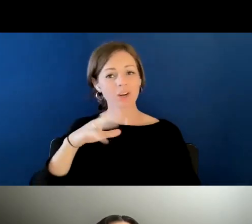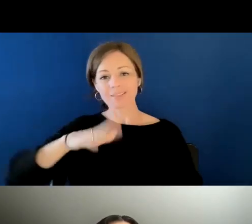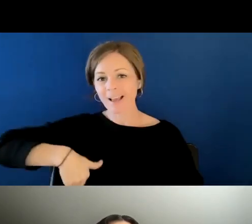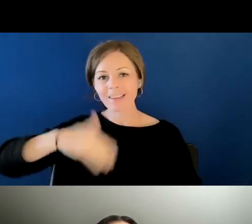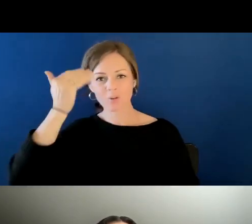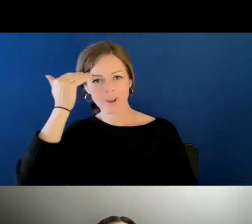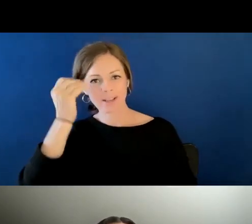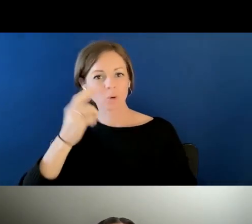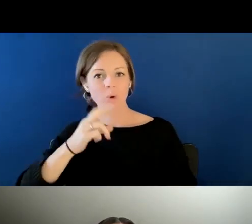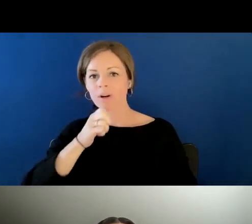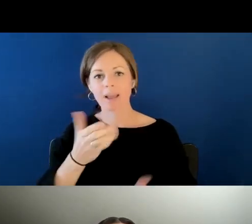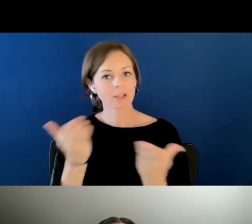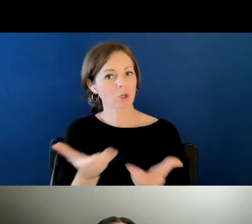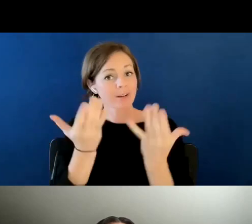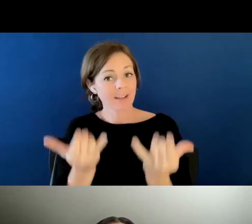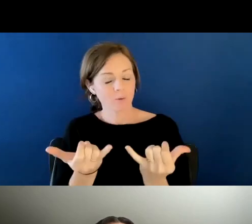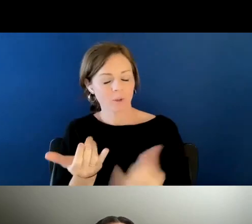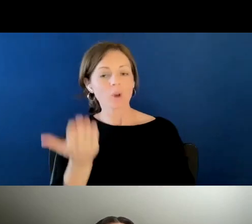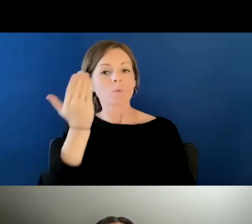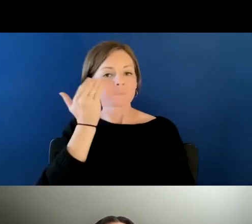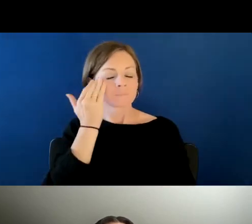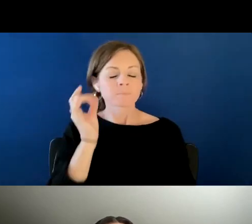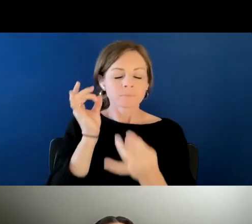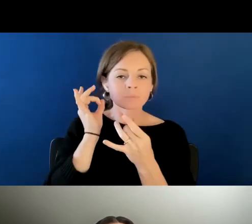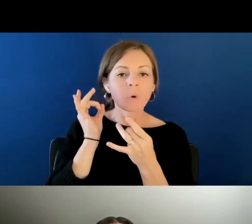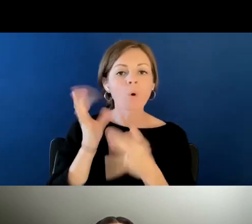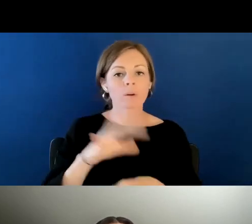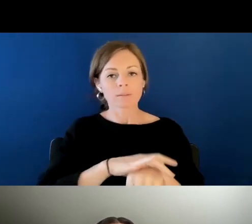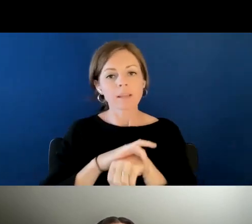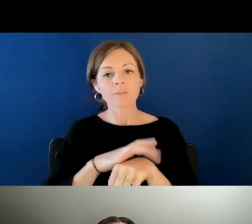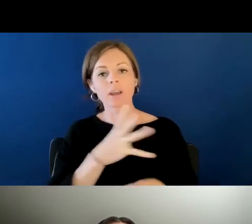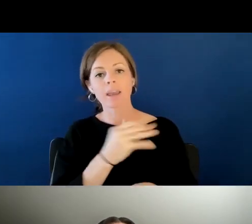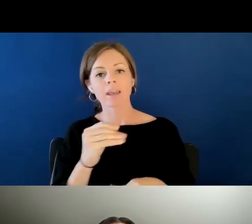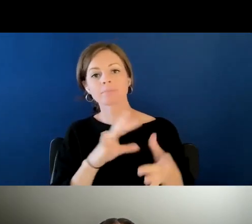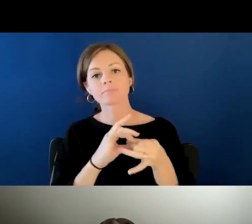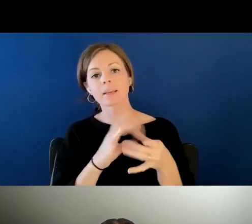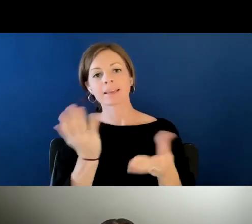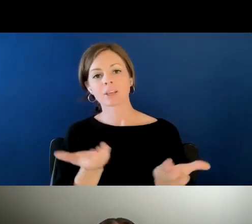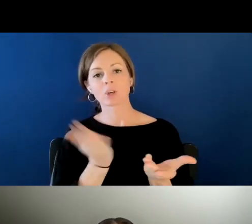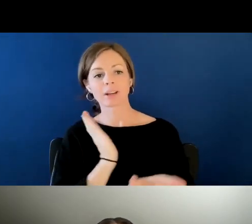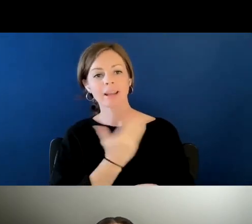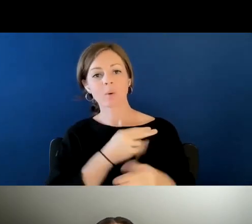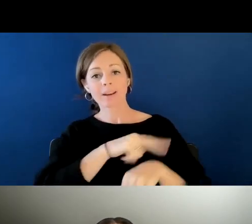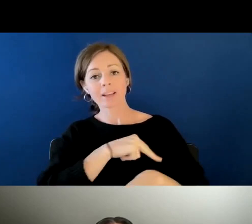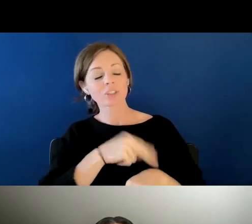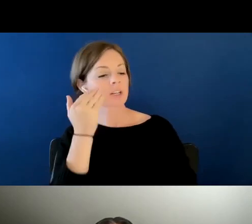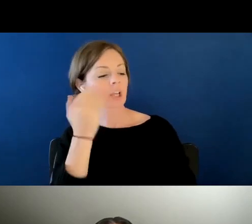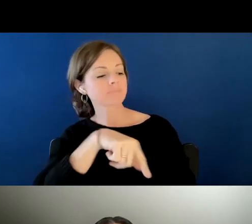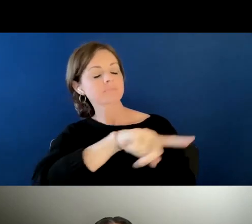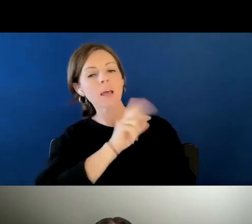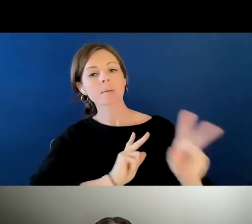longer exist. We recognize the cruel legacy of slavery and colonialism in our nation and acknowledge the people whose labor